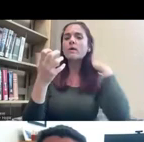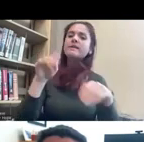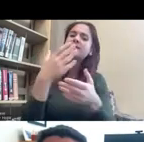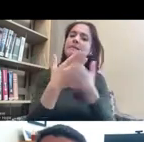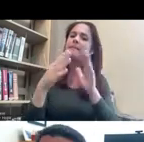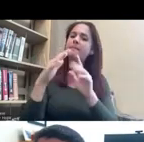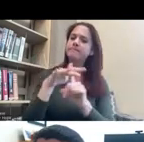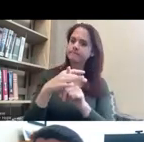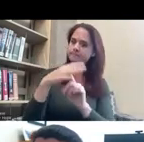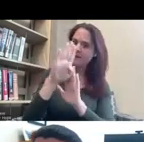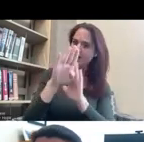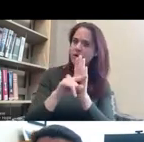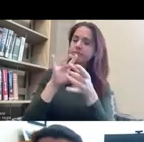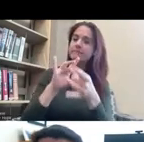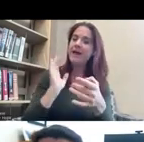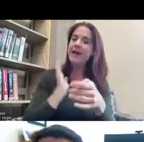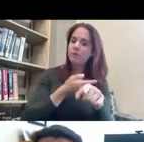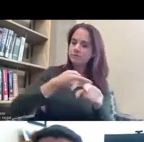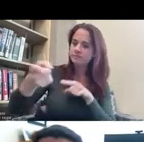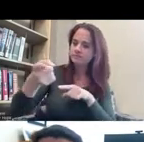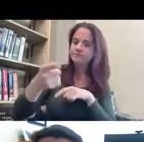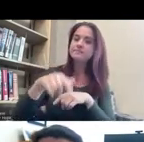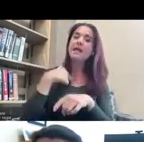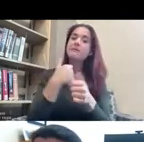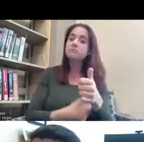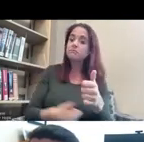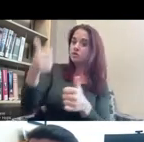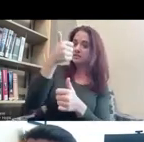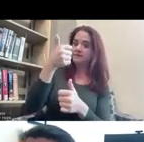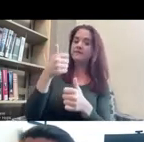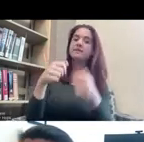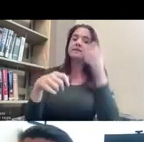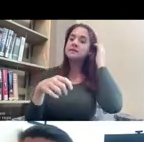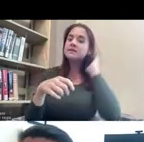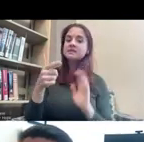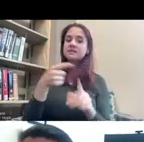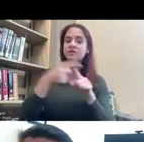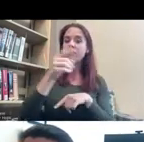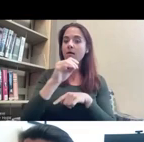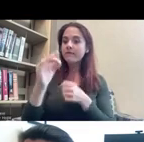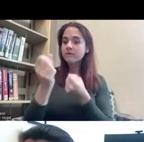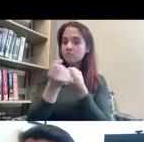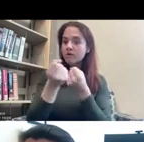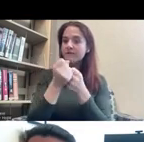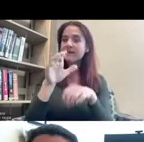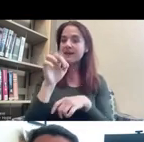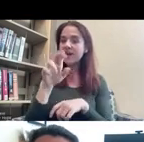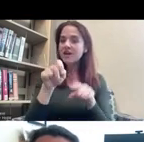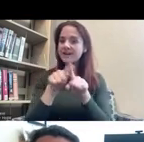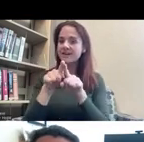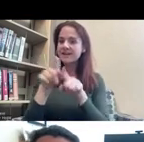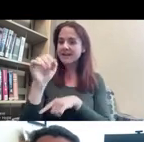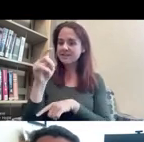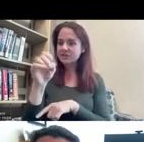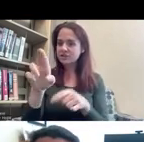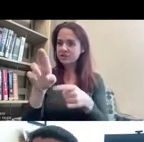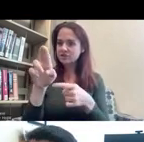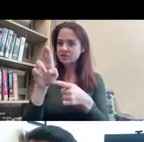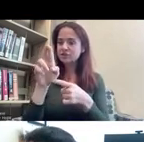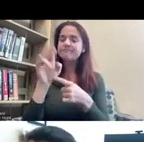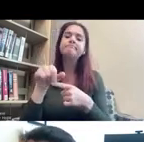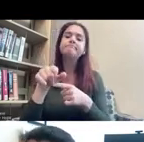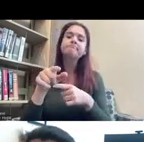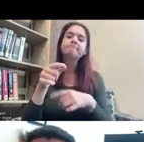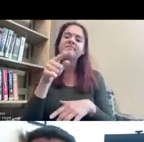about our division. So I'm chief of Division of Supportive Care and Cancer, Department of Surgery. And as